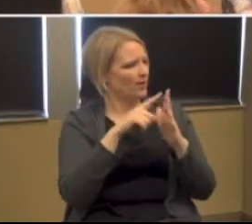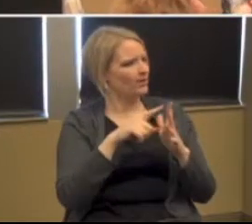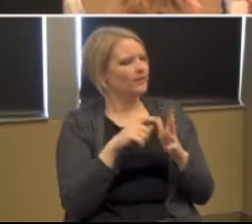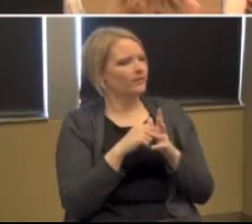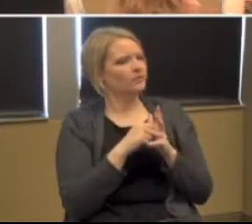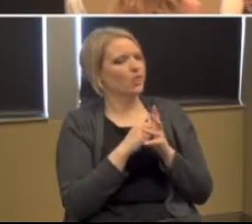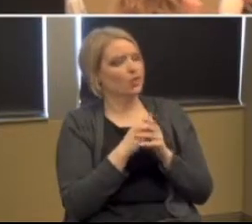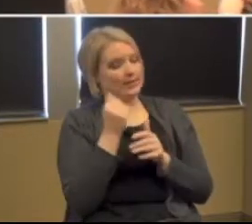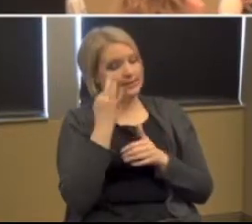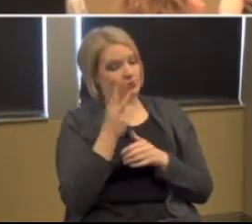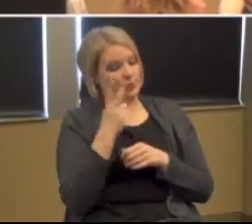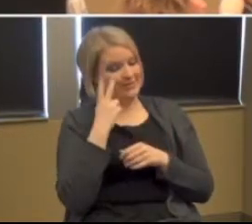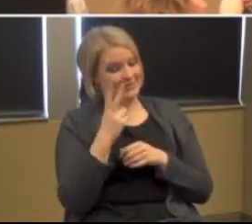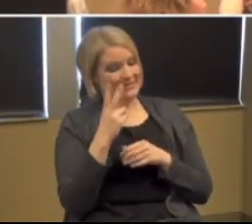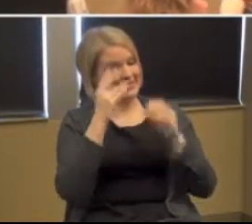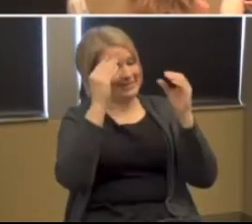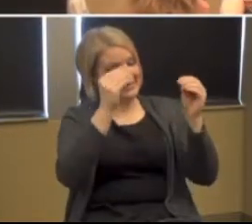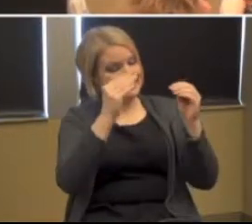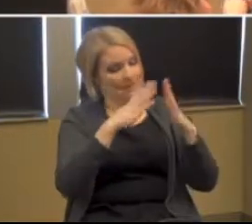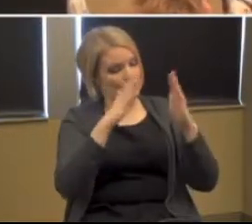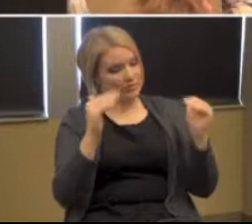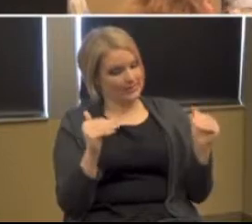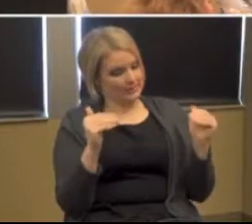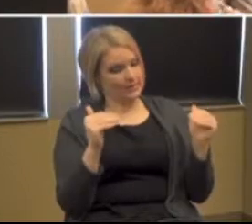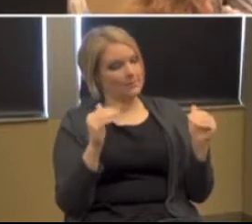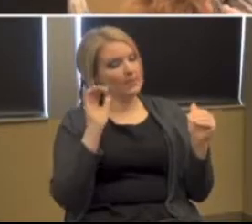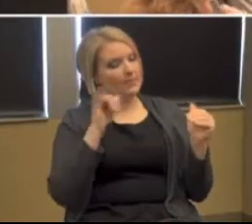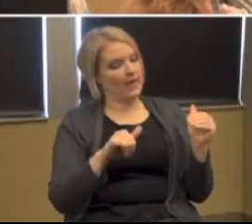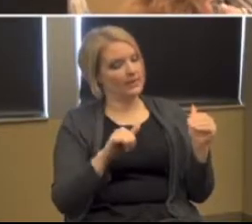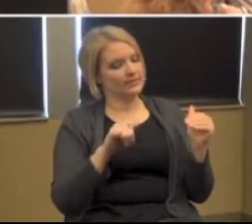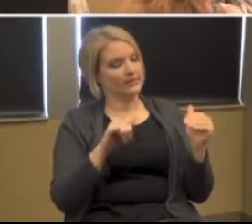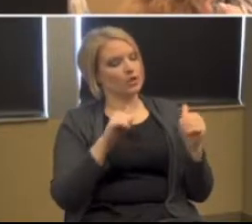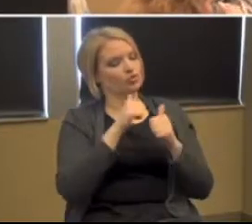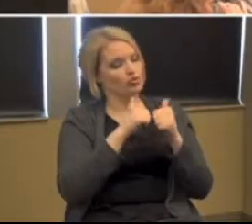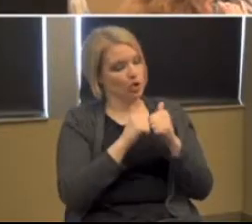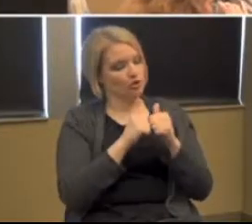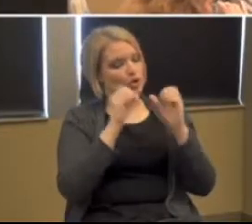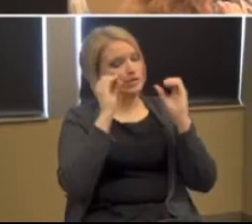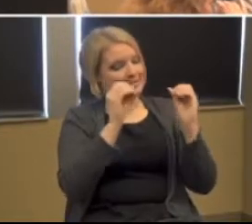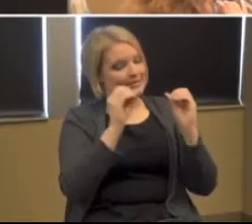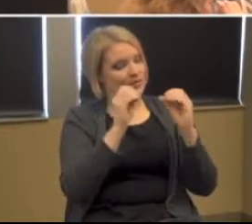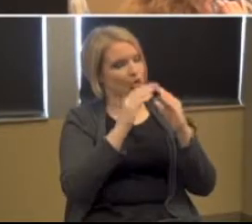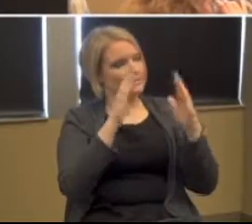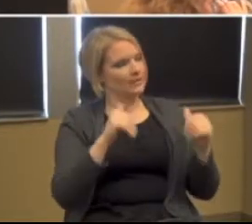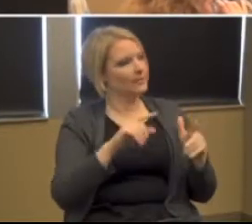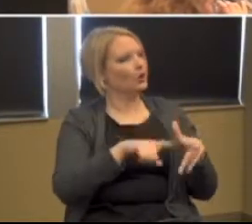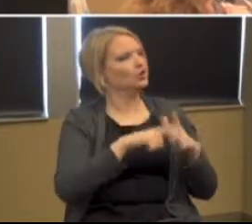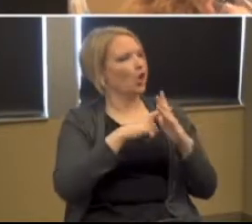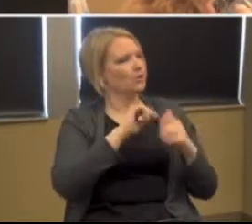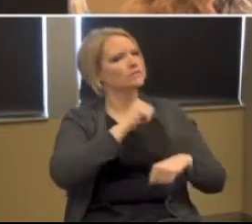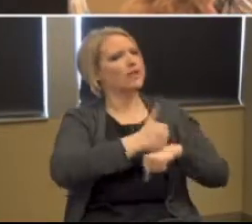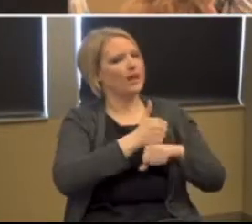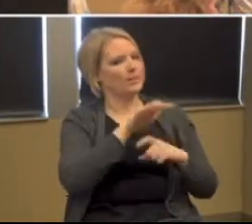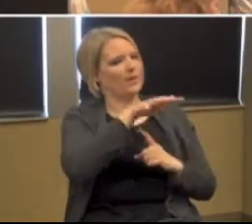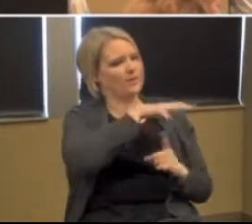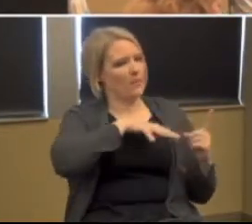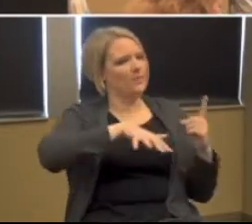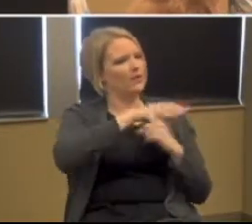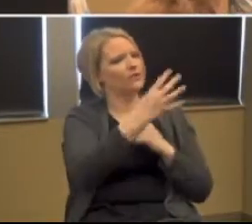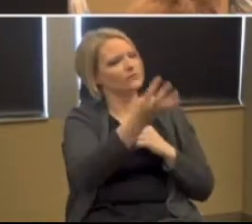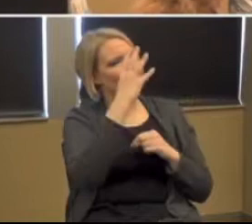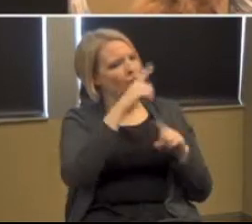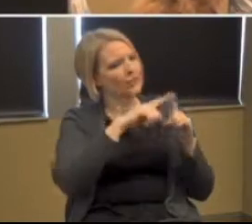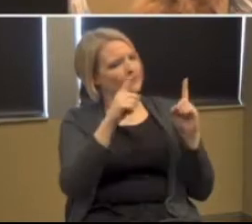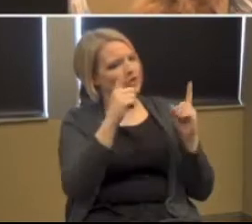you look at the teach system, which is a structured teaching system, it starts with setting up your environment. There's